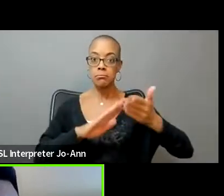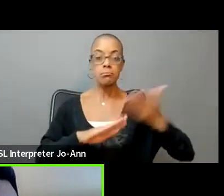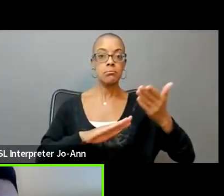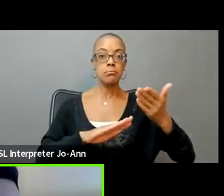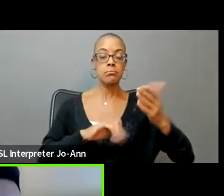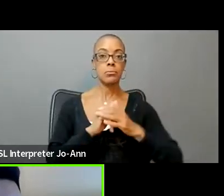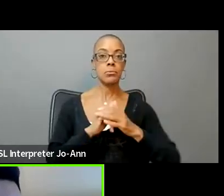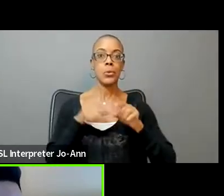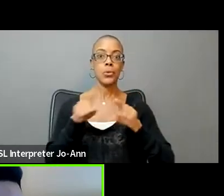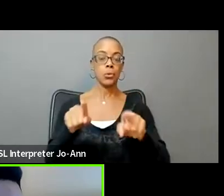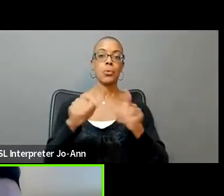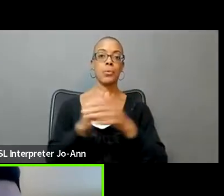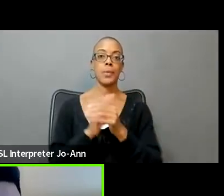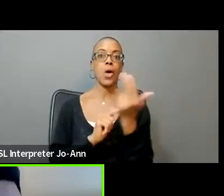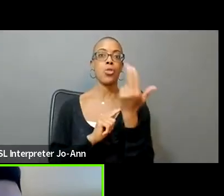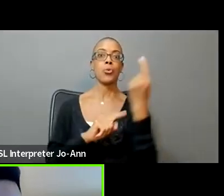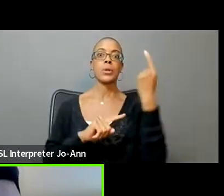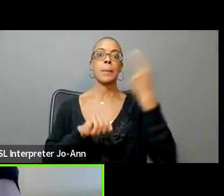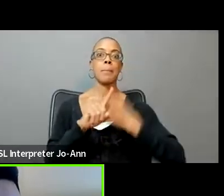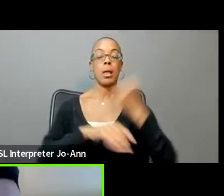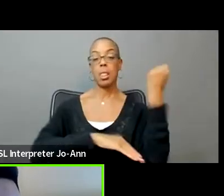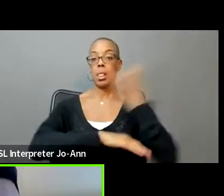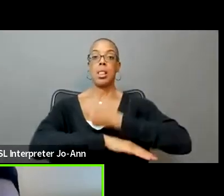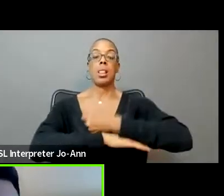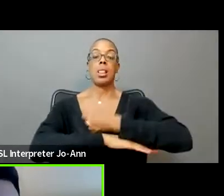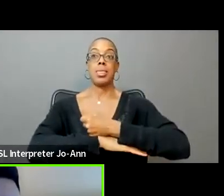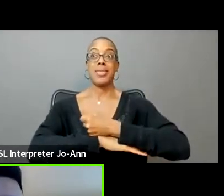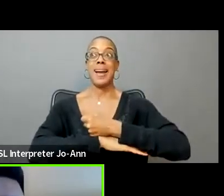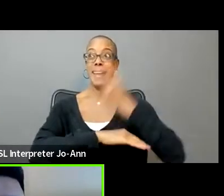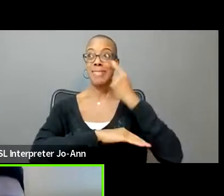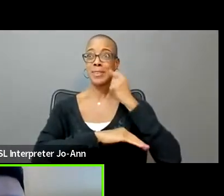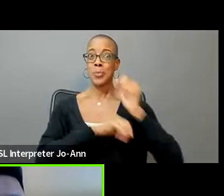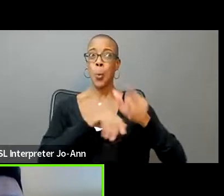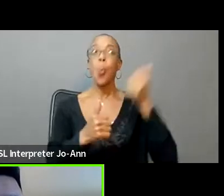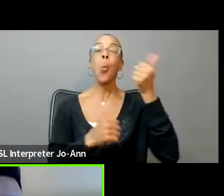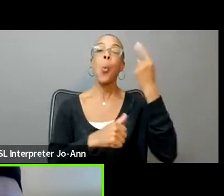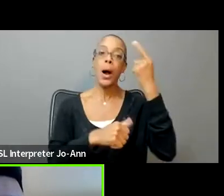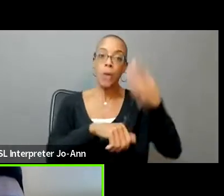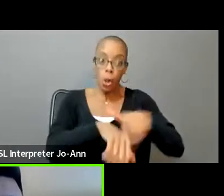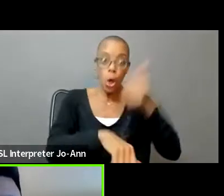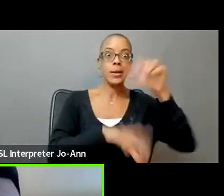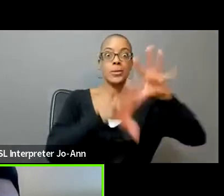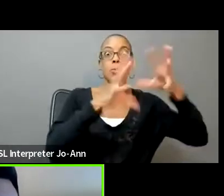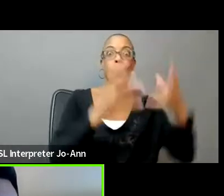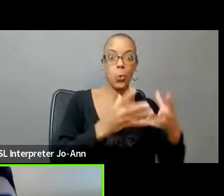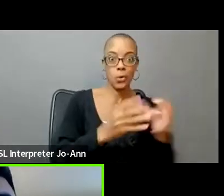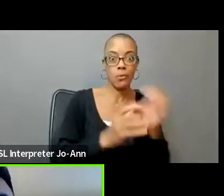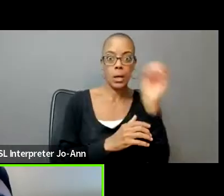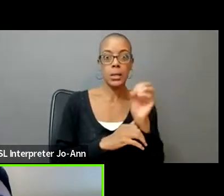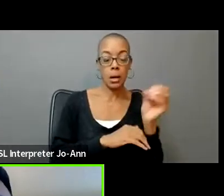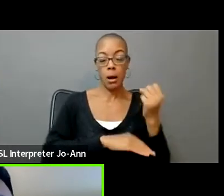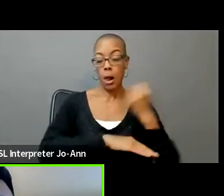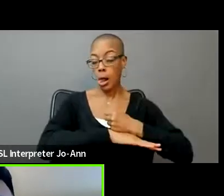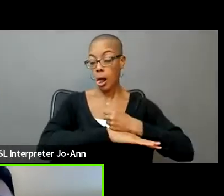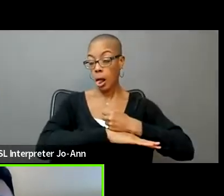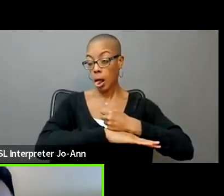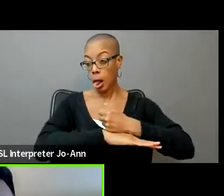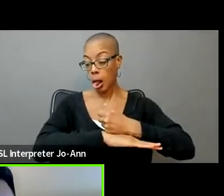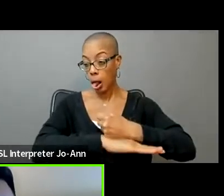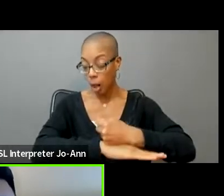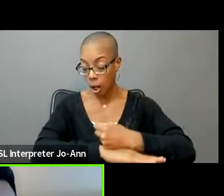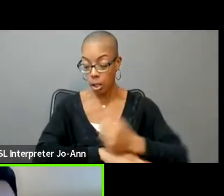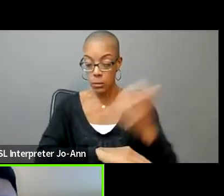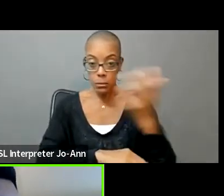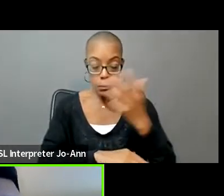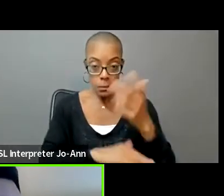that like ridiculous 13-month lockdown, which apparently was like one of the longest lockdowns in the world in Ontario, right? Really